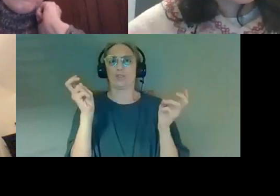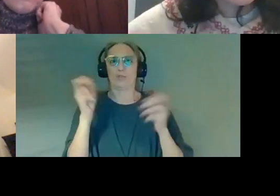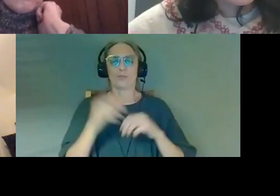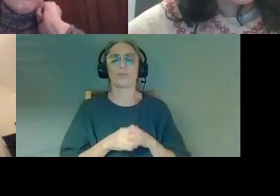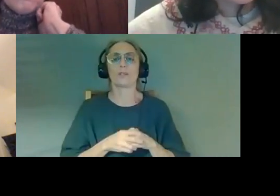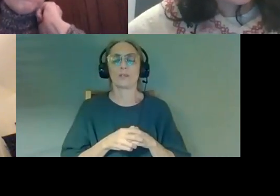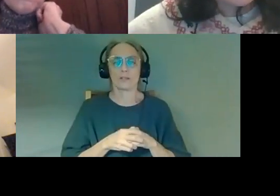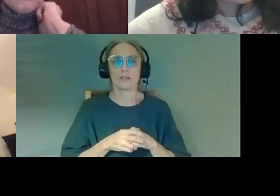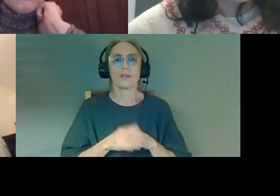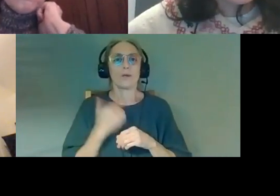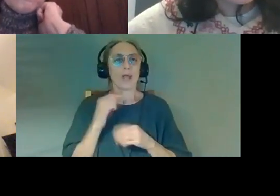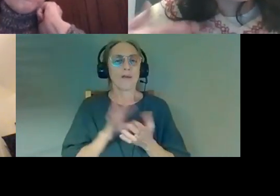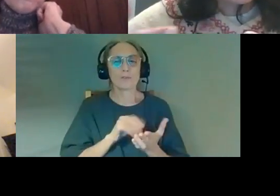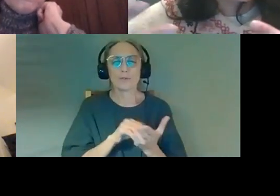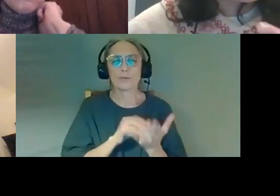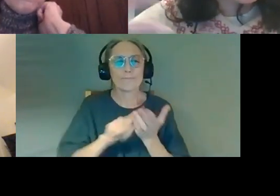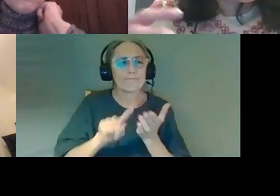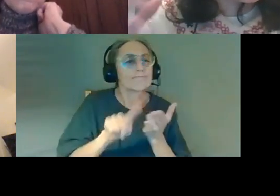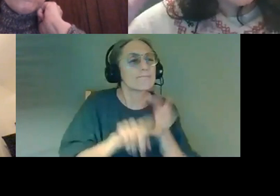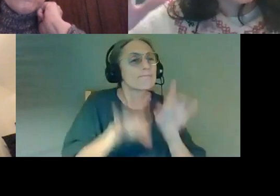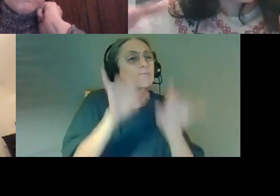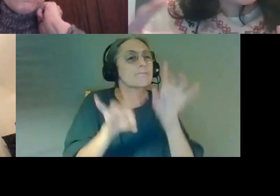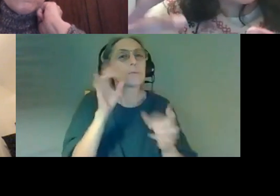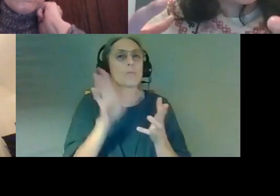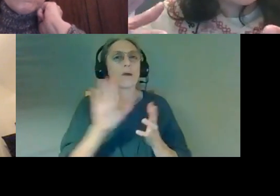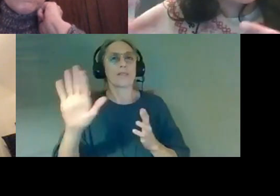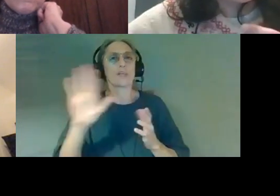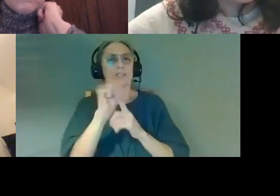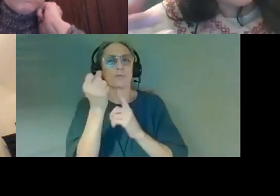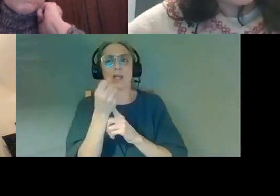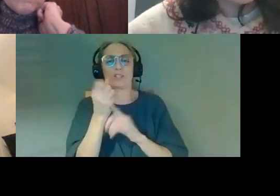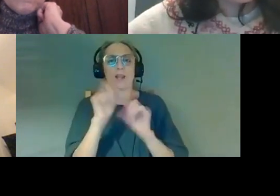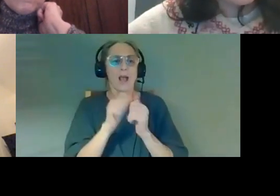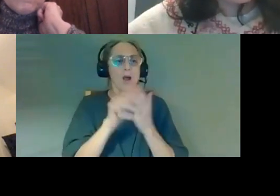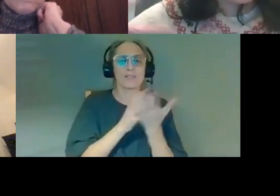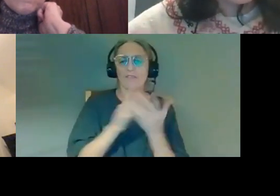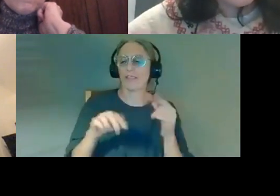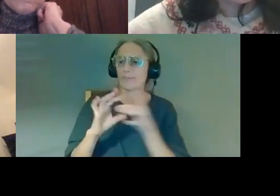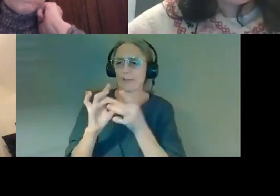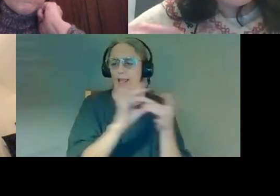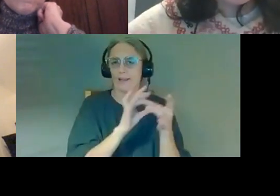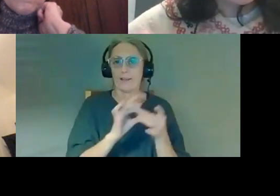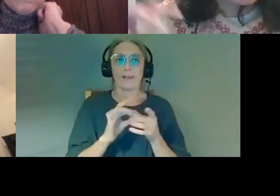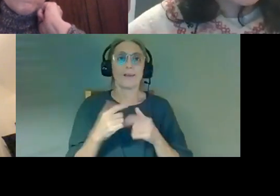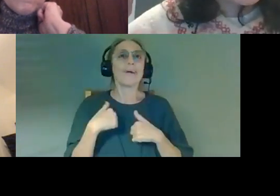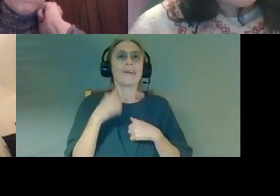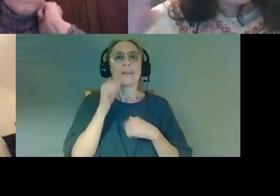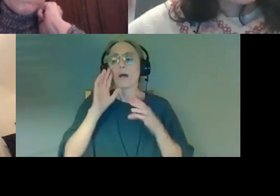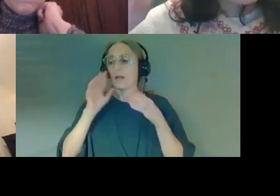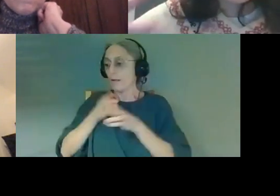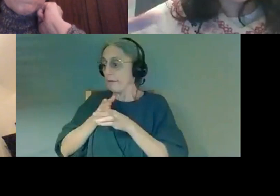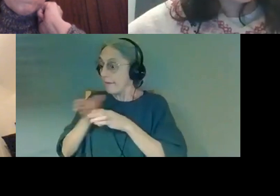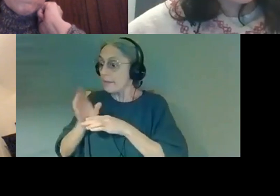be educated about these things and not just stay in our realm and not working within silos, because